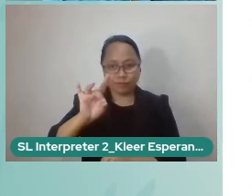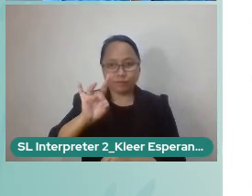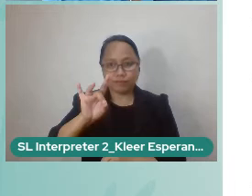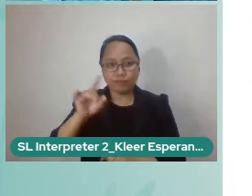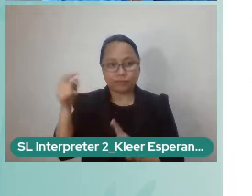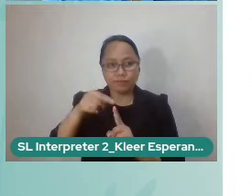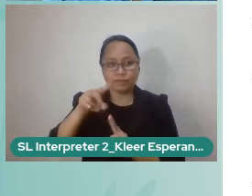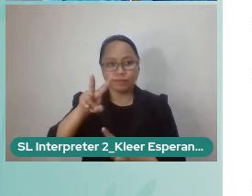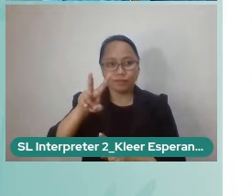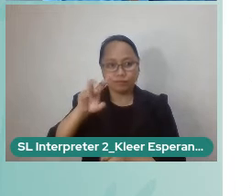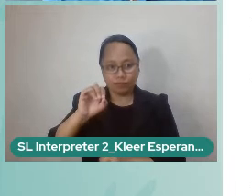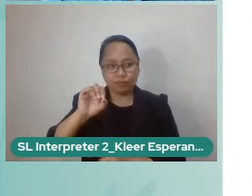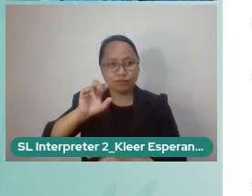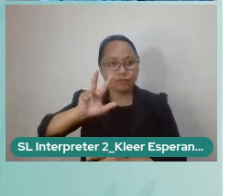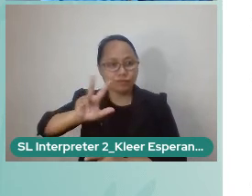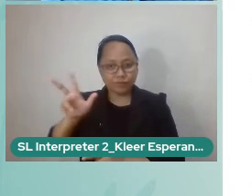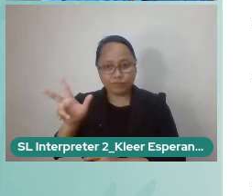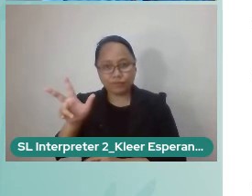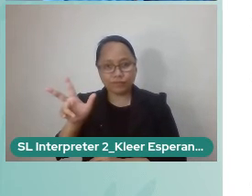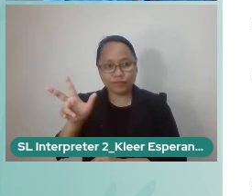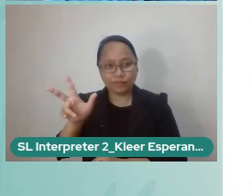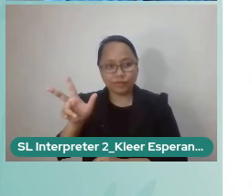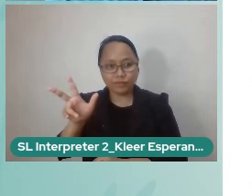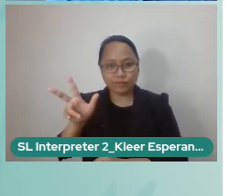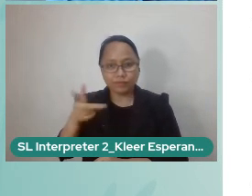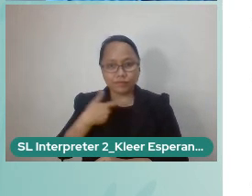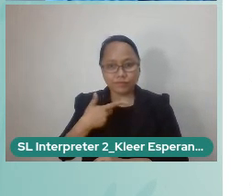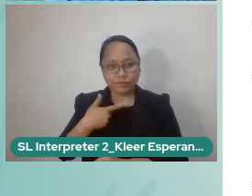the 2030 targets of cervical